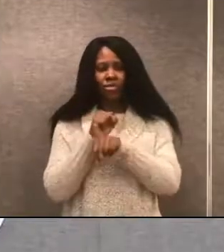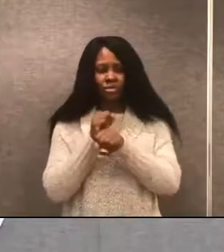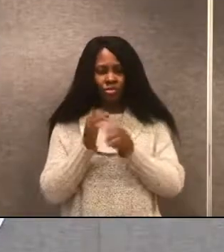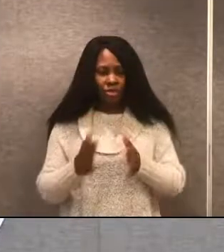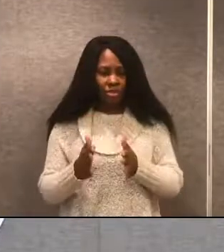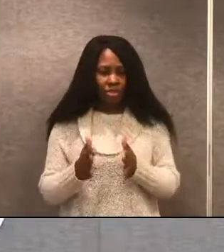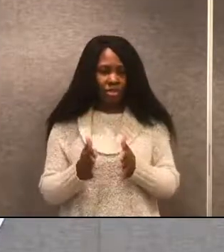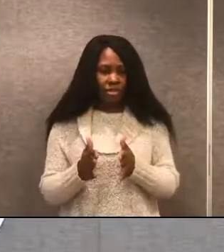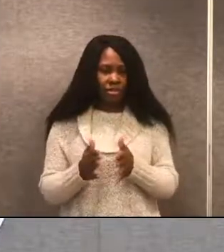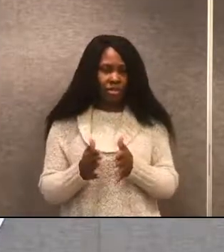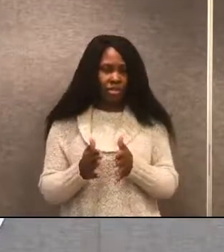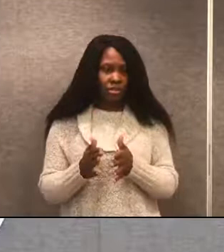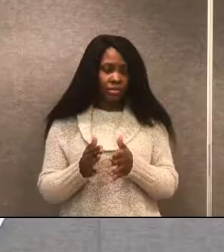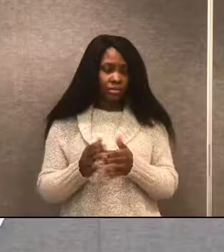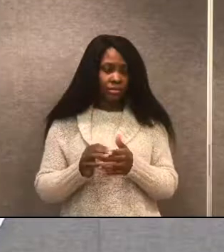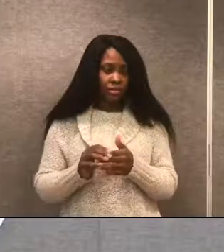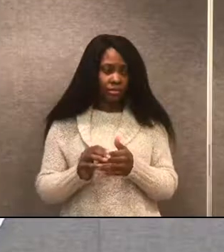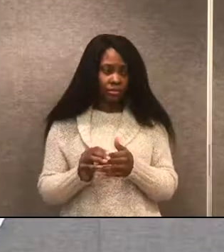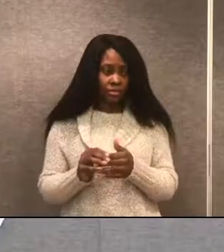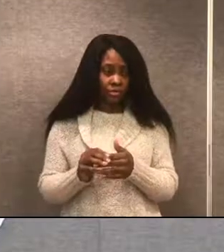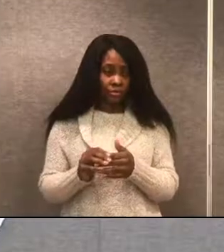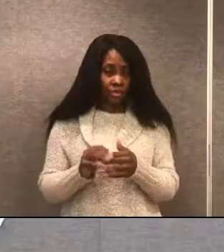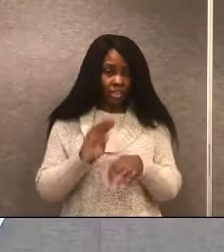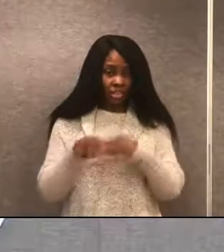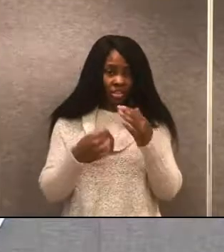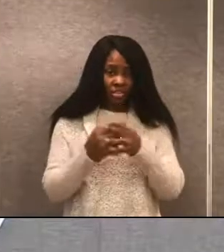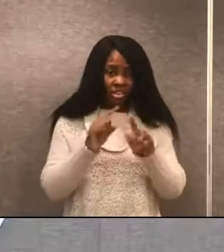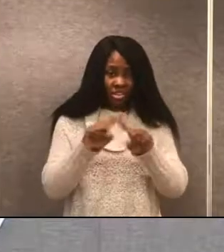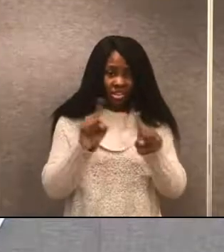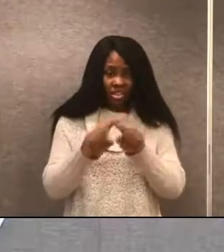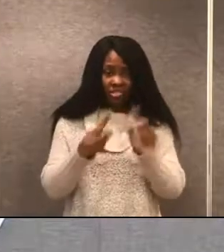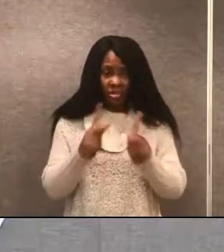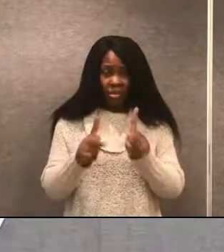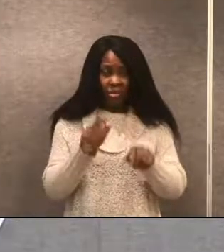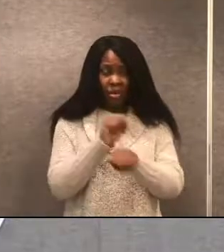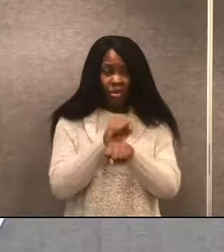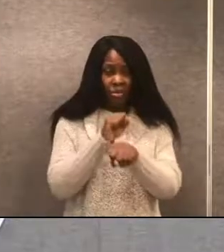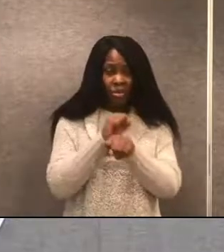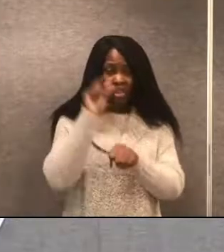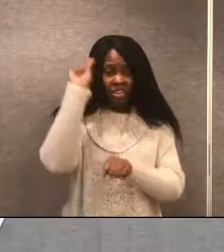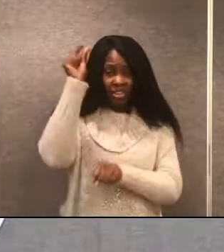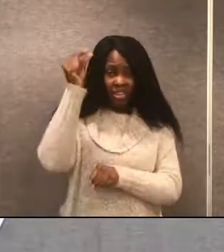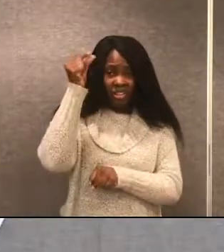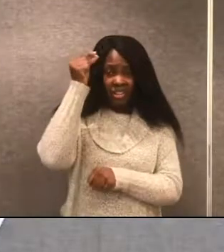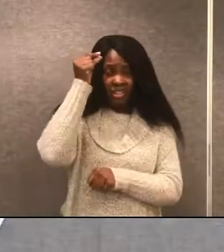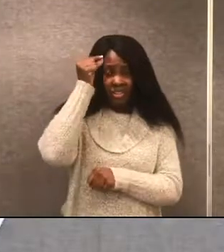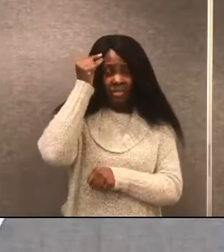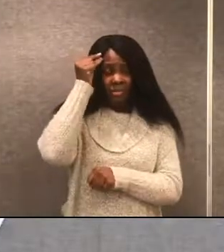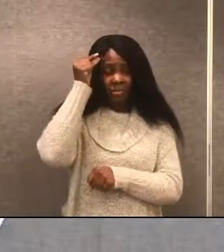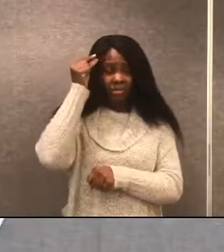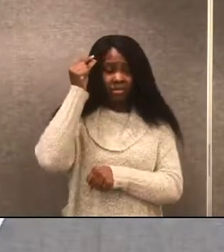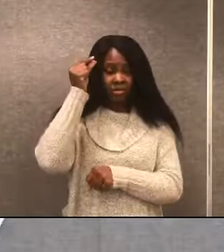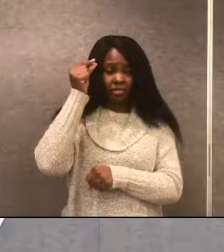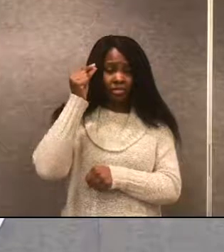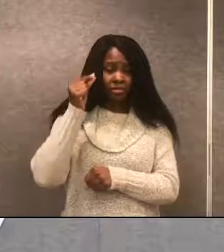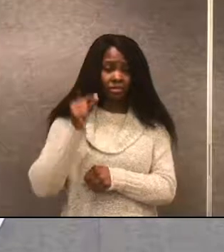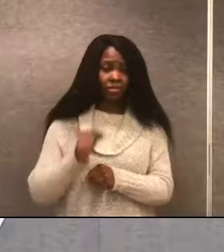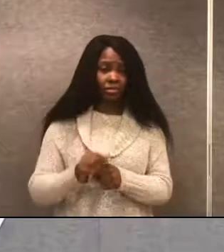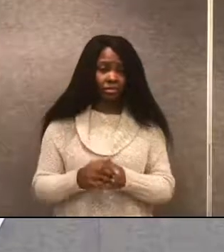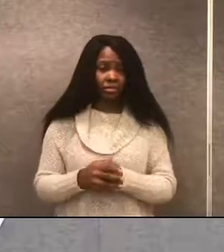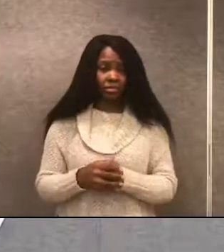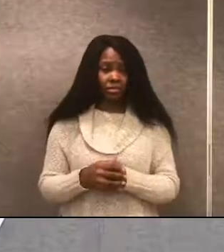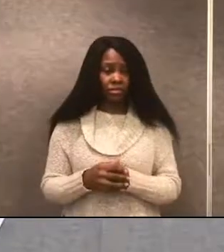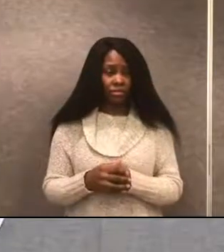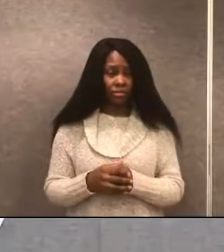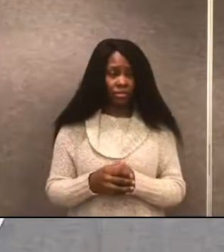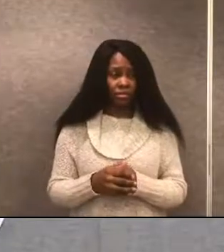our Assemblywoman Brittany Timberlake, our freeholder who works close with us,